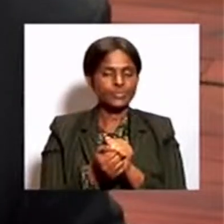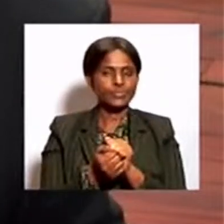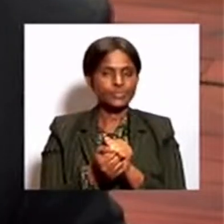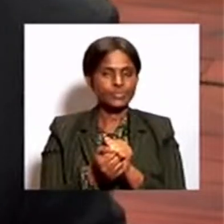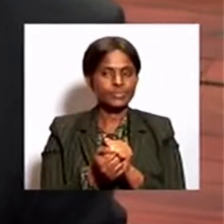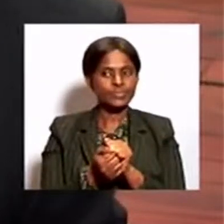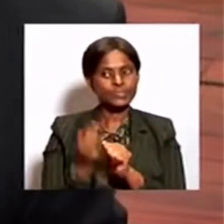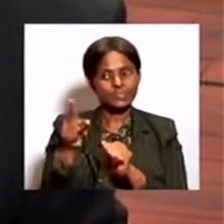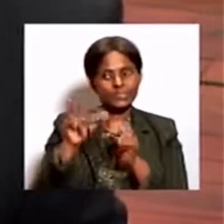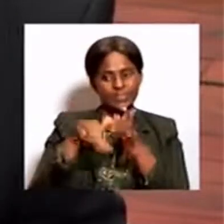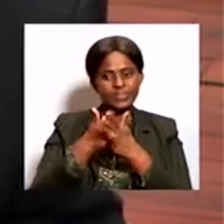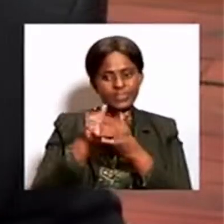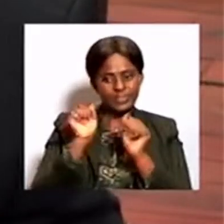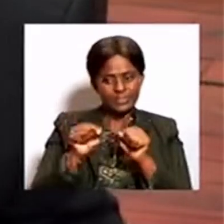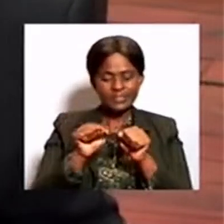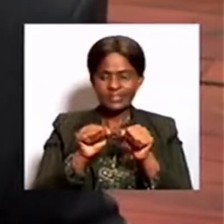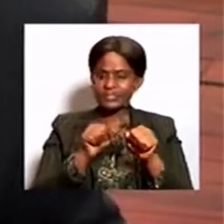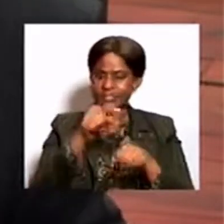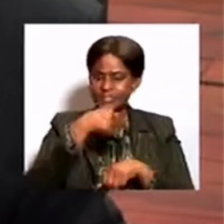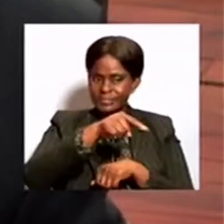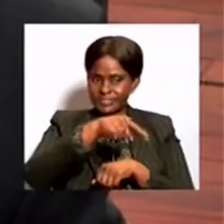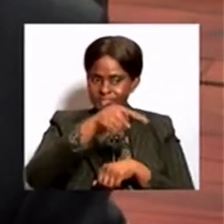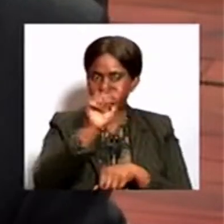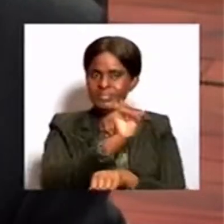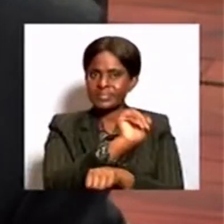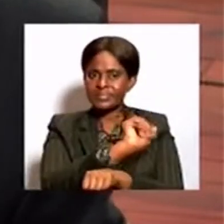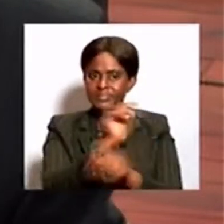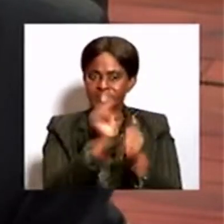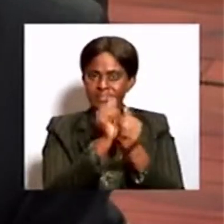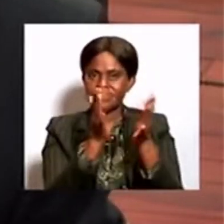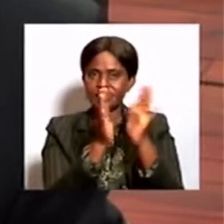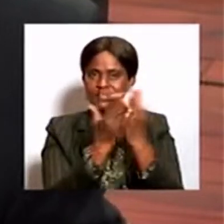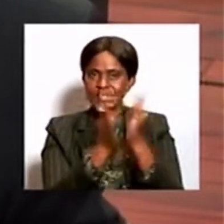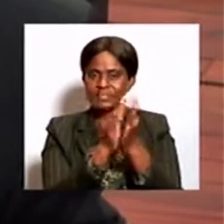How can you be running vehicles without logbooks?